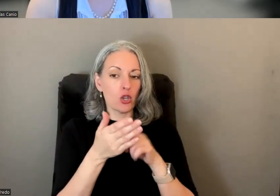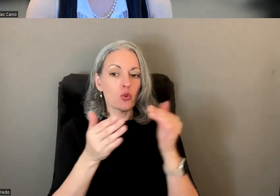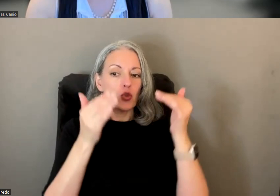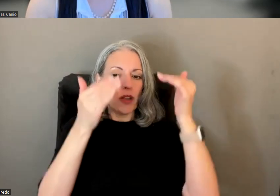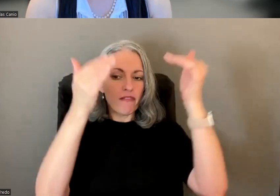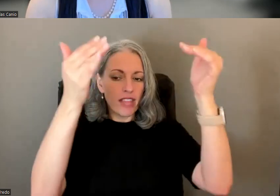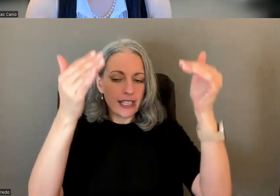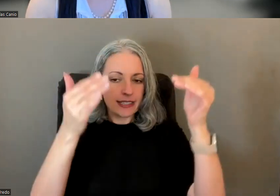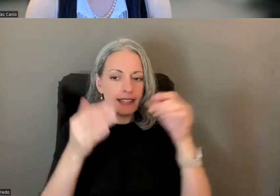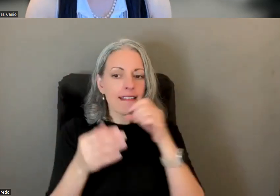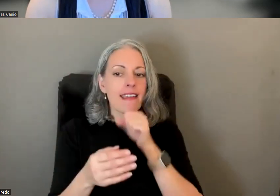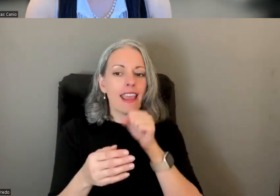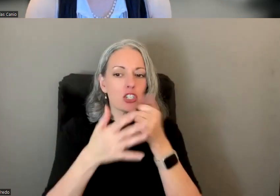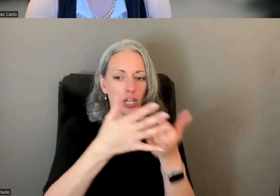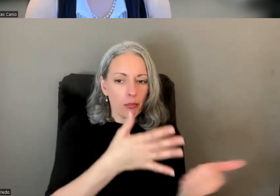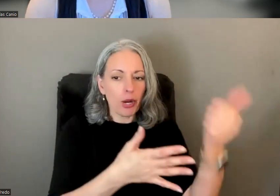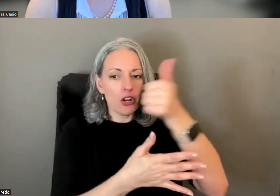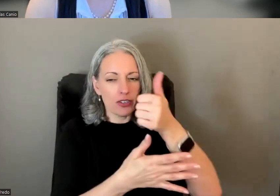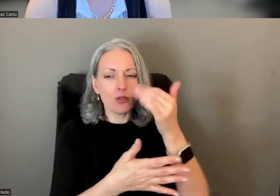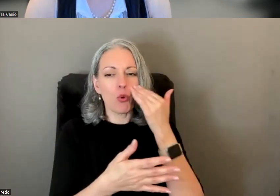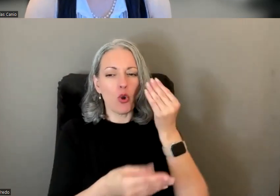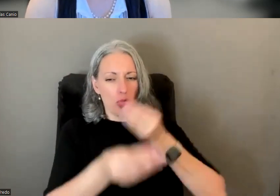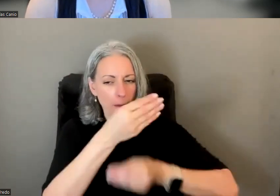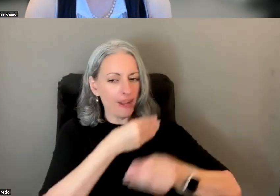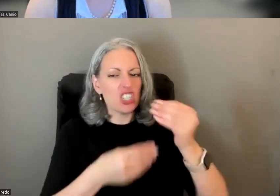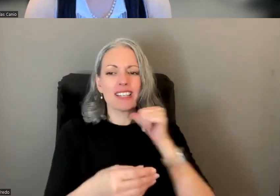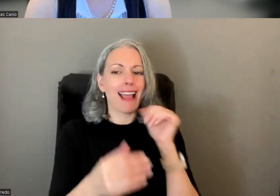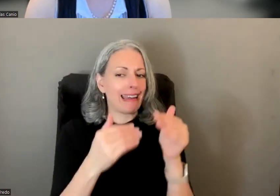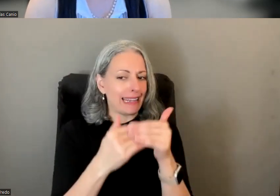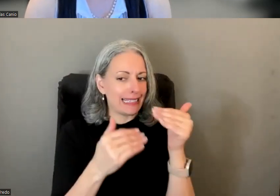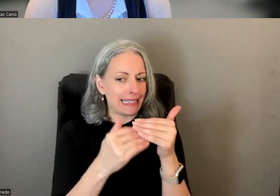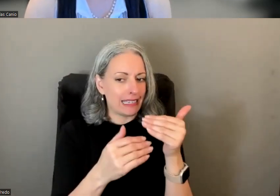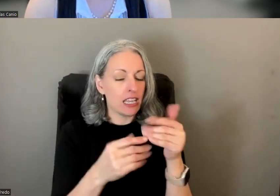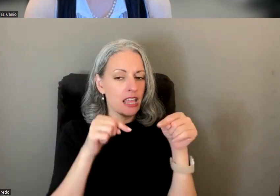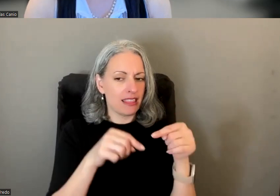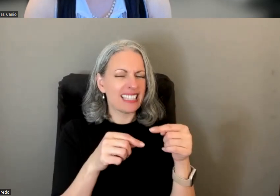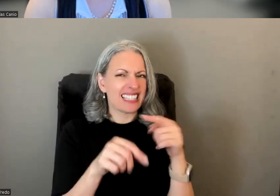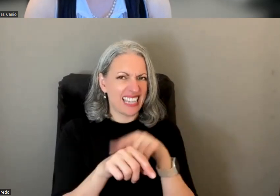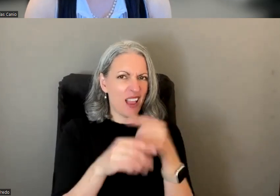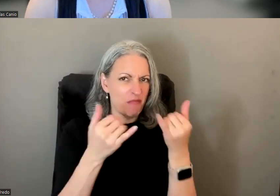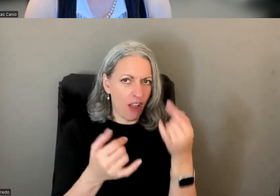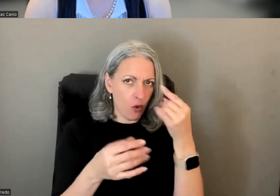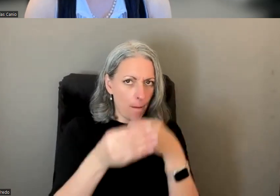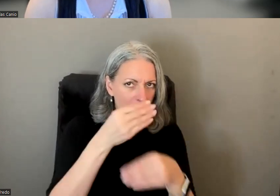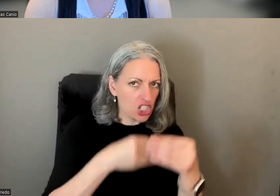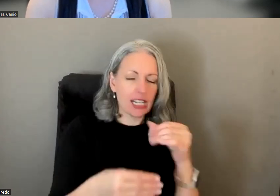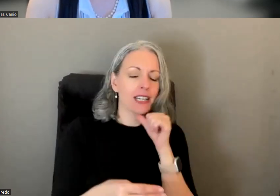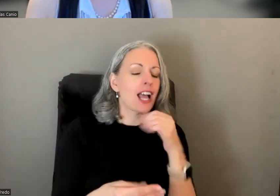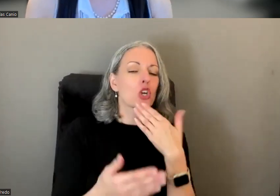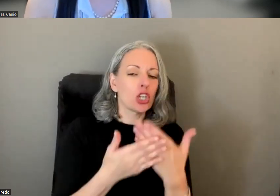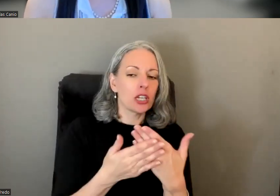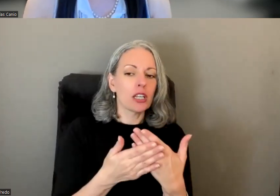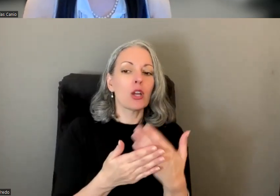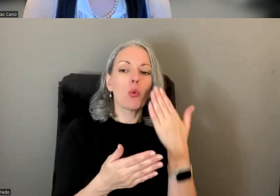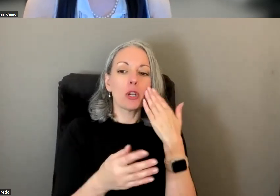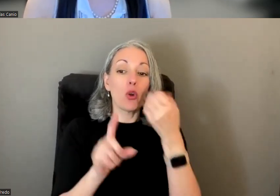even in this difficult budget time, because we know, the population that we serve is expanding and